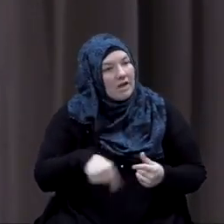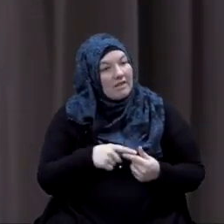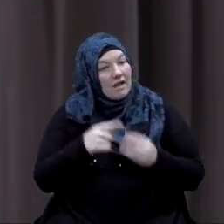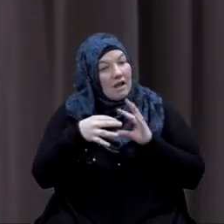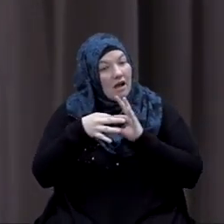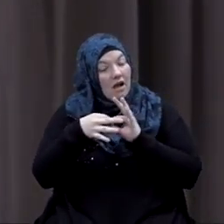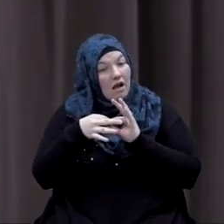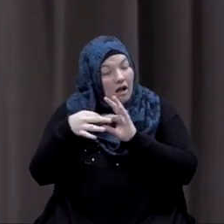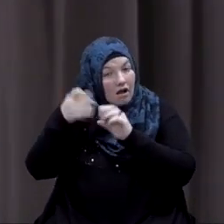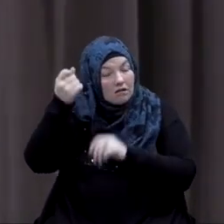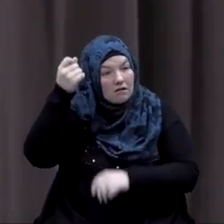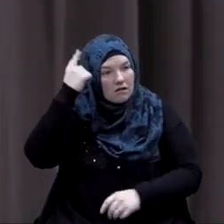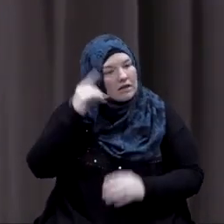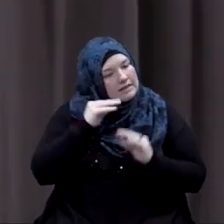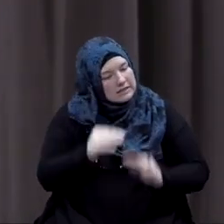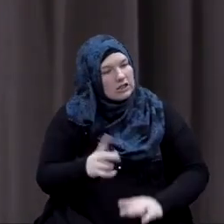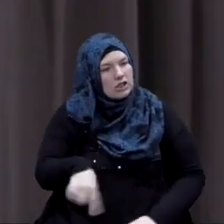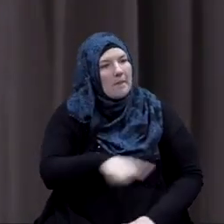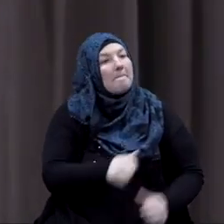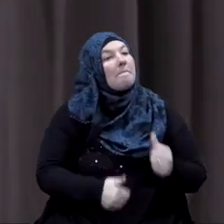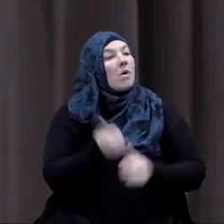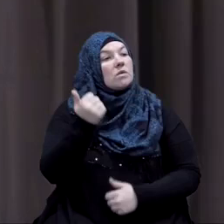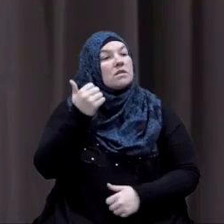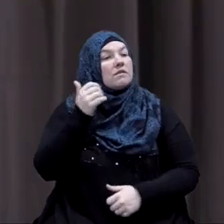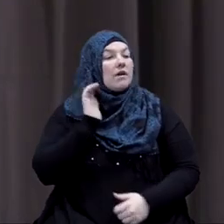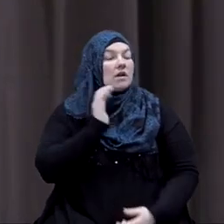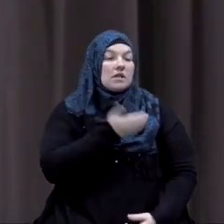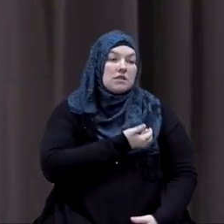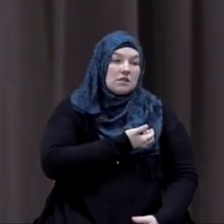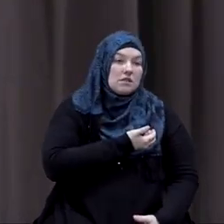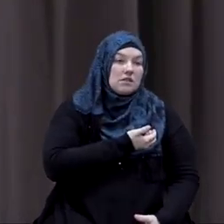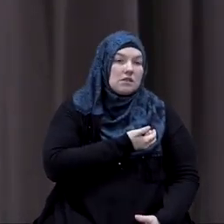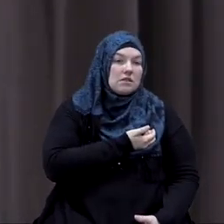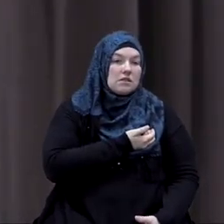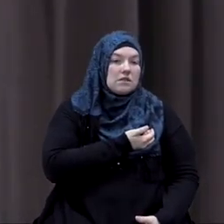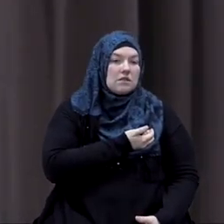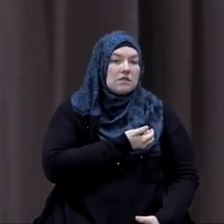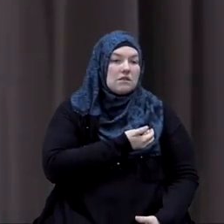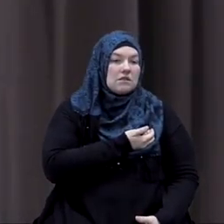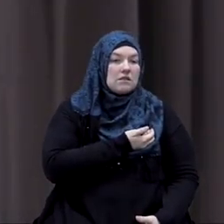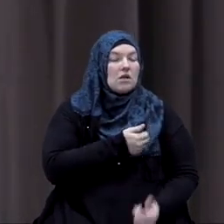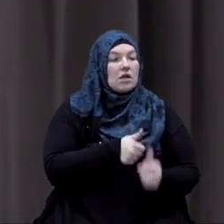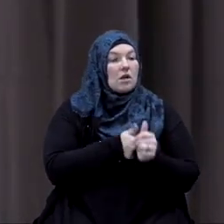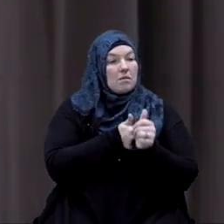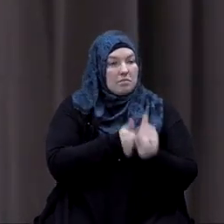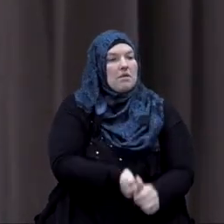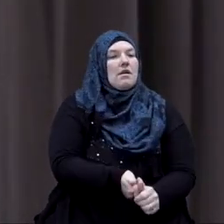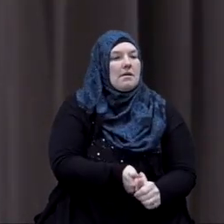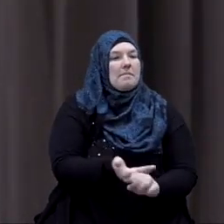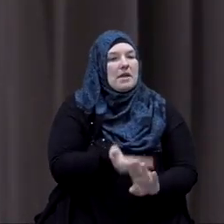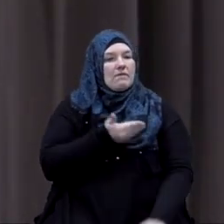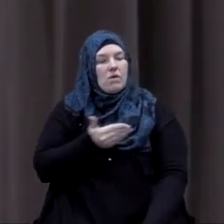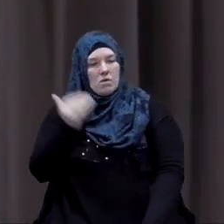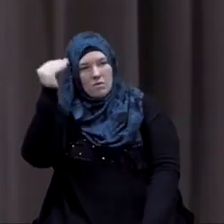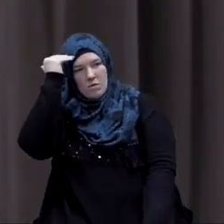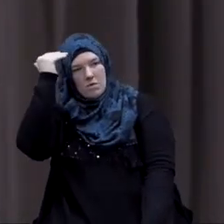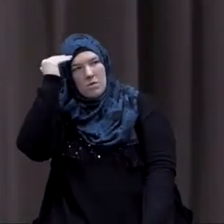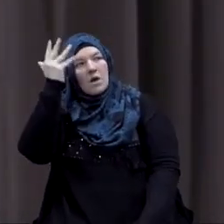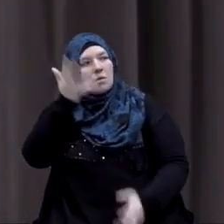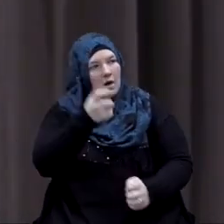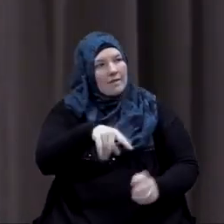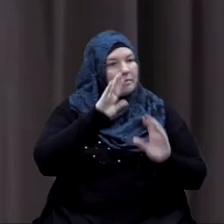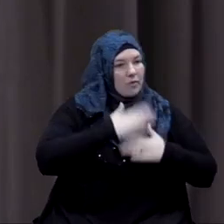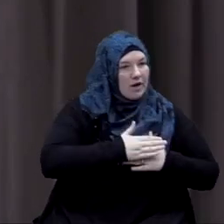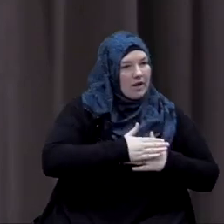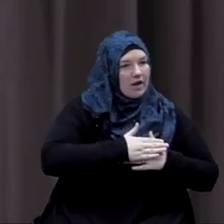them. Most of us follow the approach of compliance before conviction. We want them to